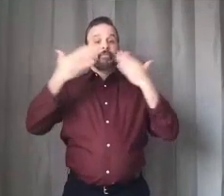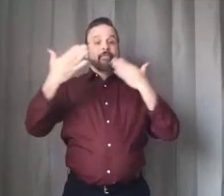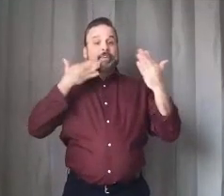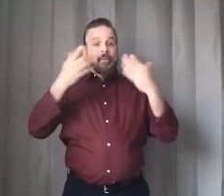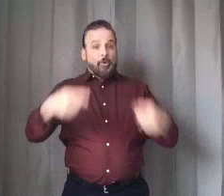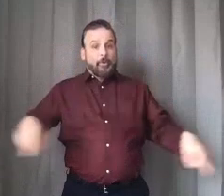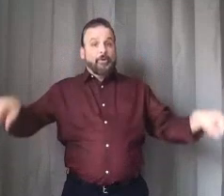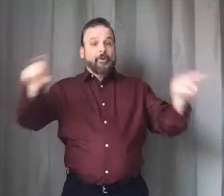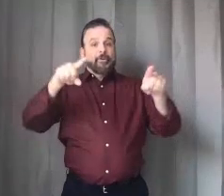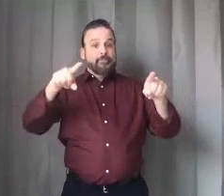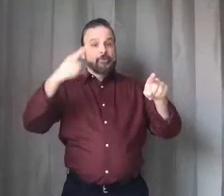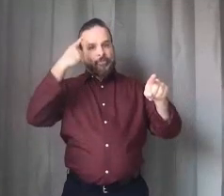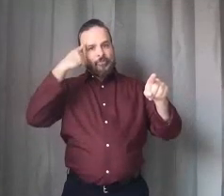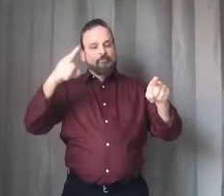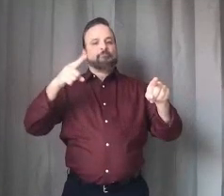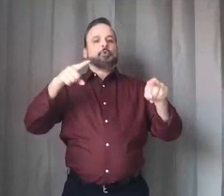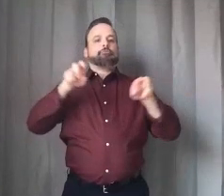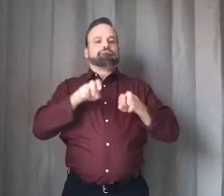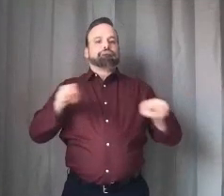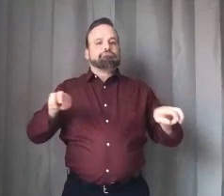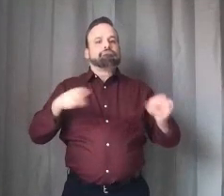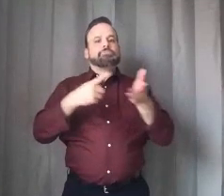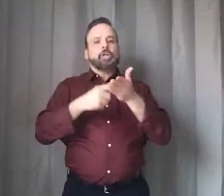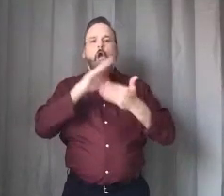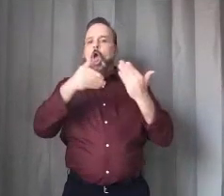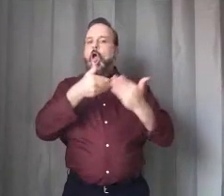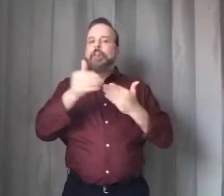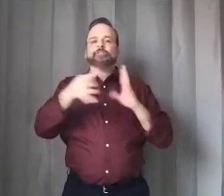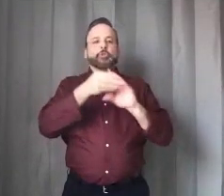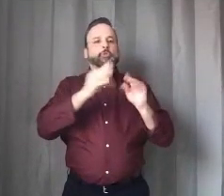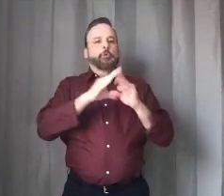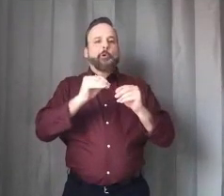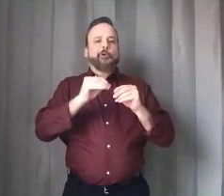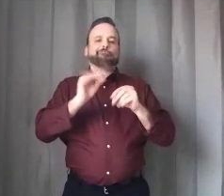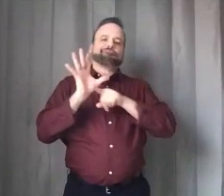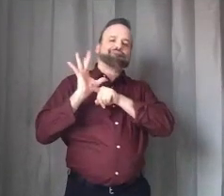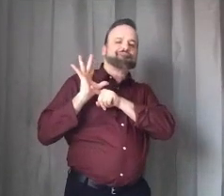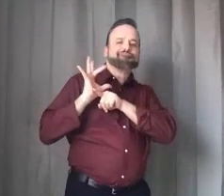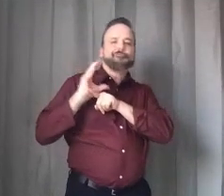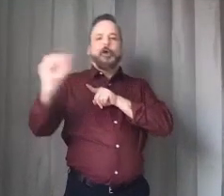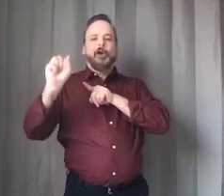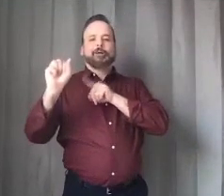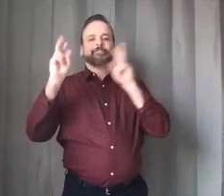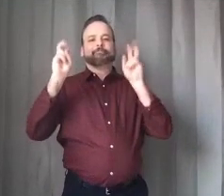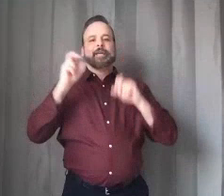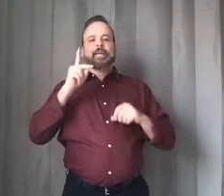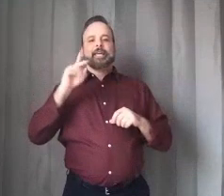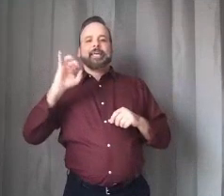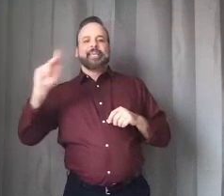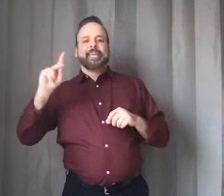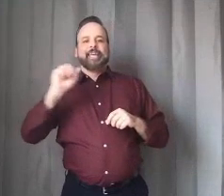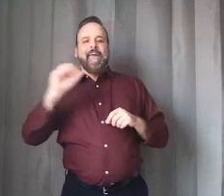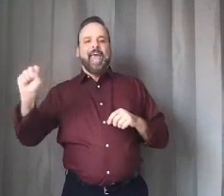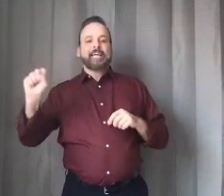guys for attending the panel. All of your stories are kick ass in this anthology, A Phoenix First Must